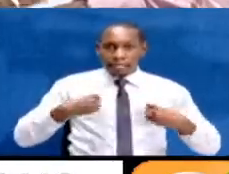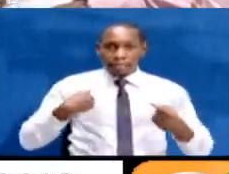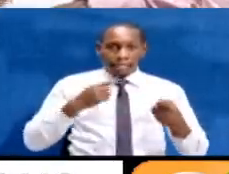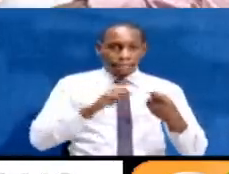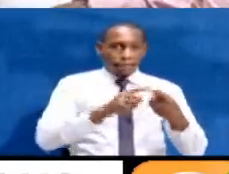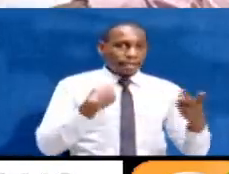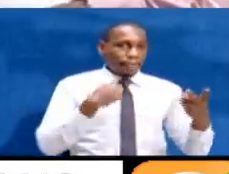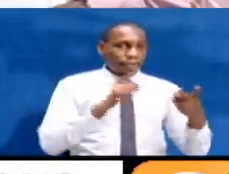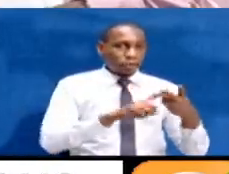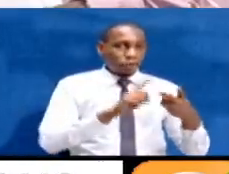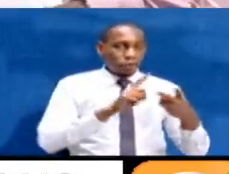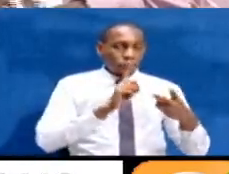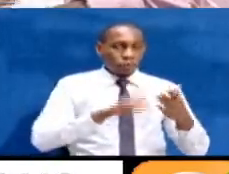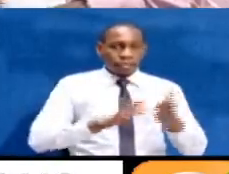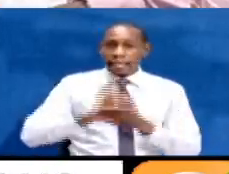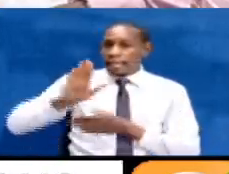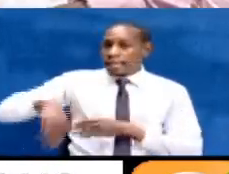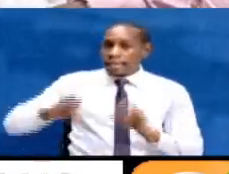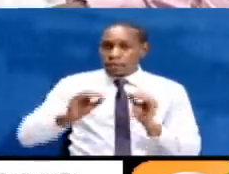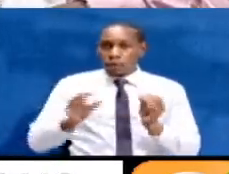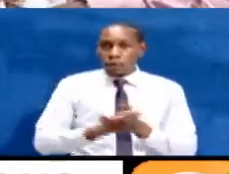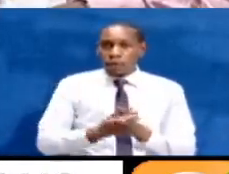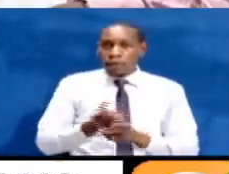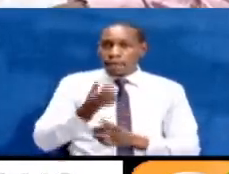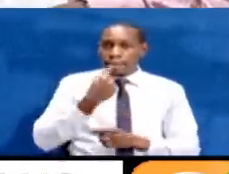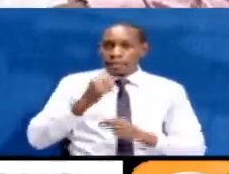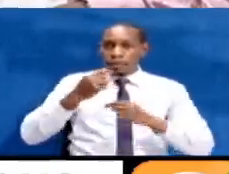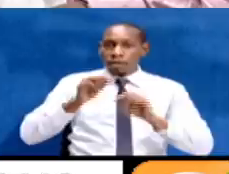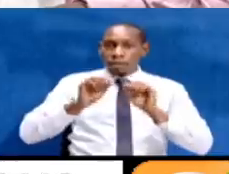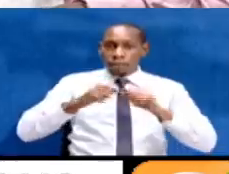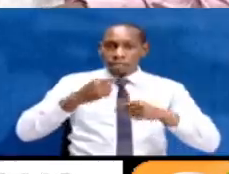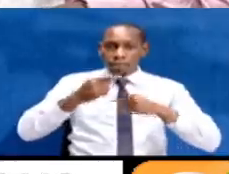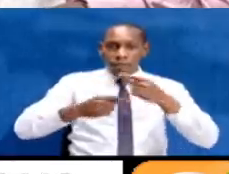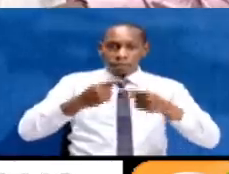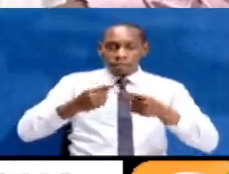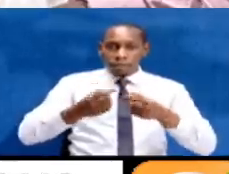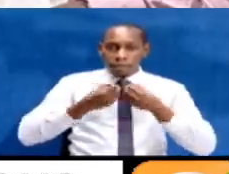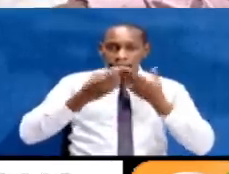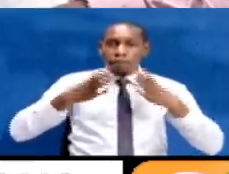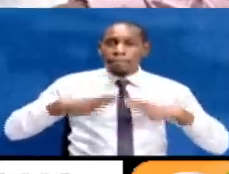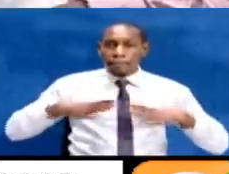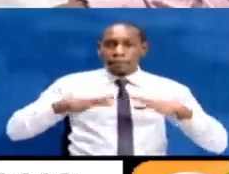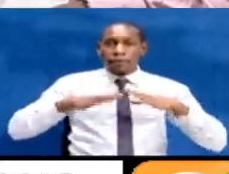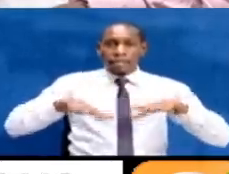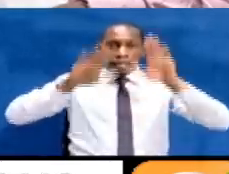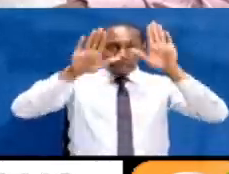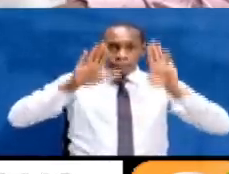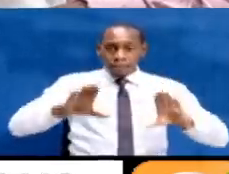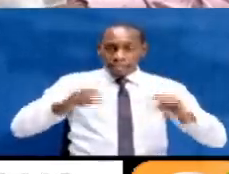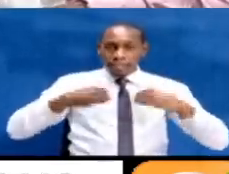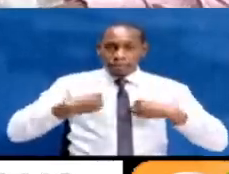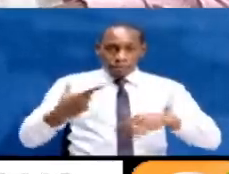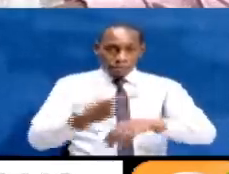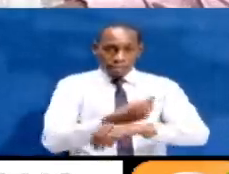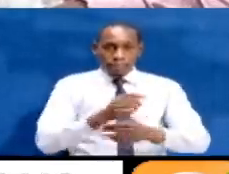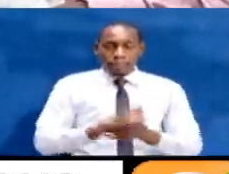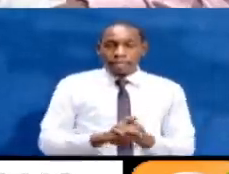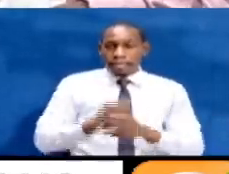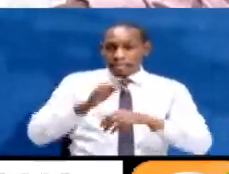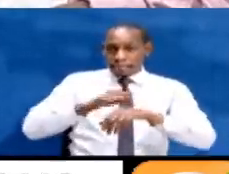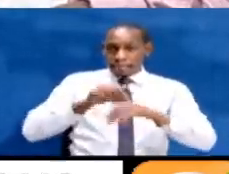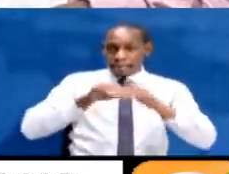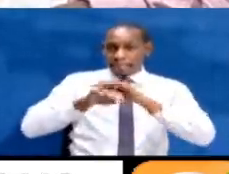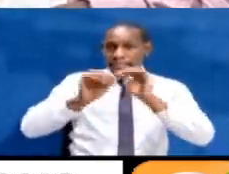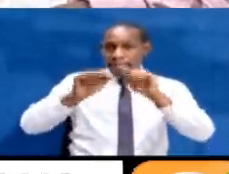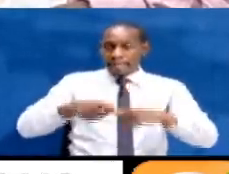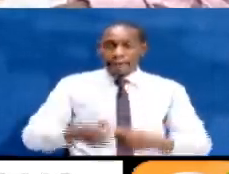one. Number two, it's not too late. This communication can go out and people can be told the importance of getting this vaccine so that we can get it because it's available